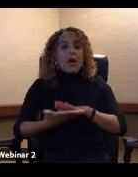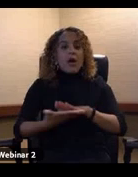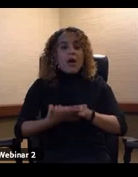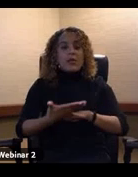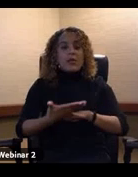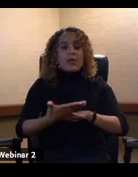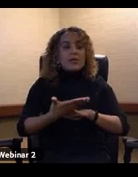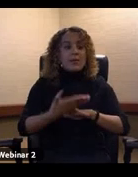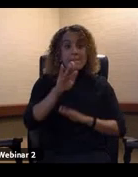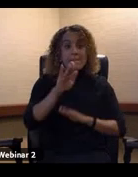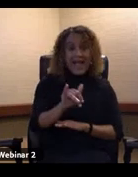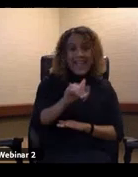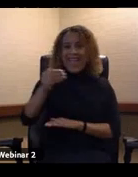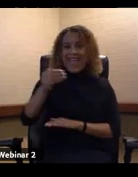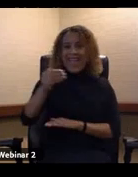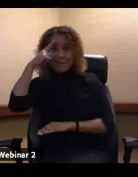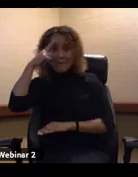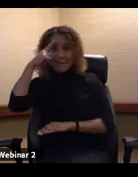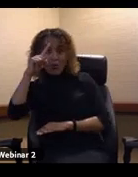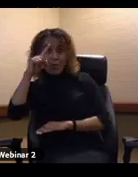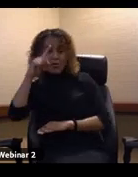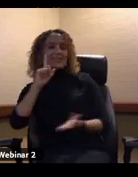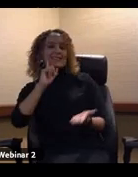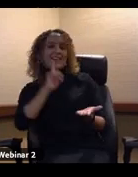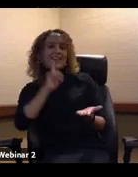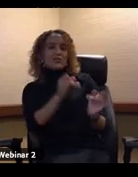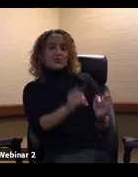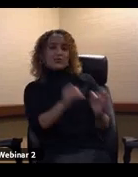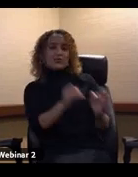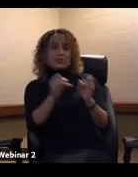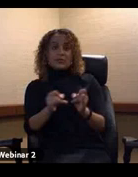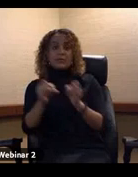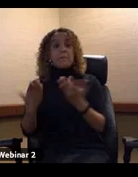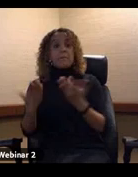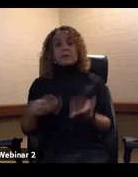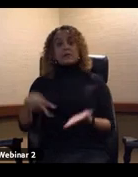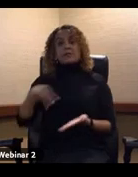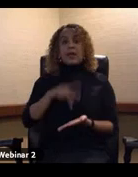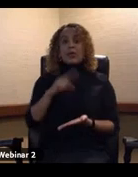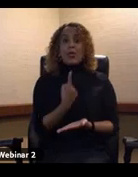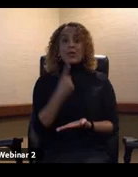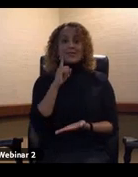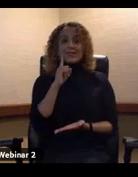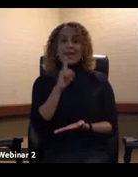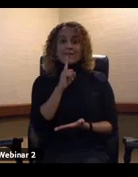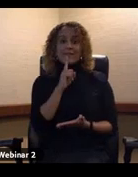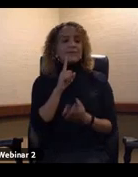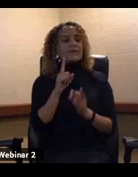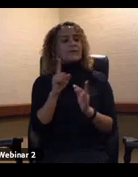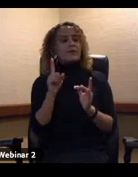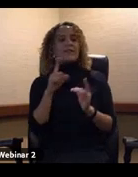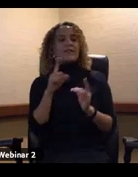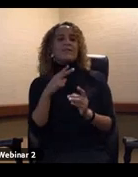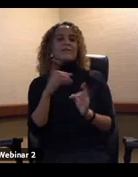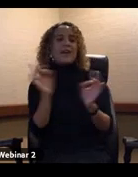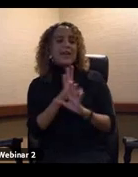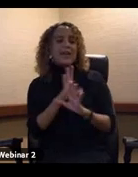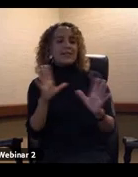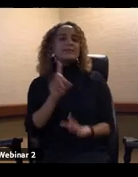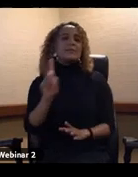run by and for deaf individuals. The program may be a standalone deaf domestic violence or sexual